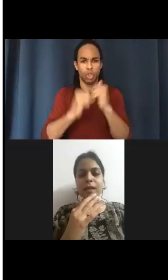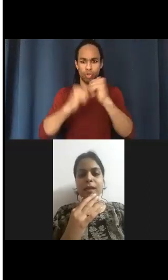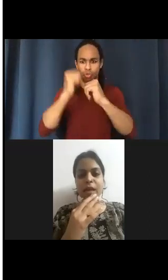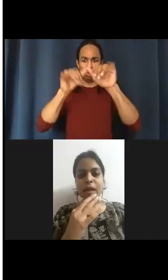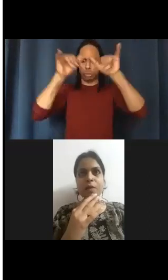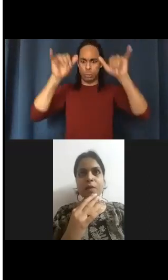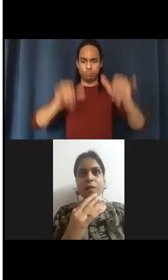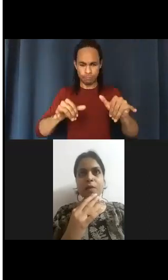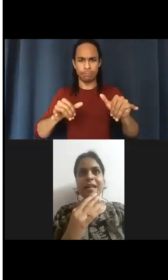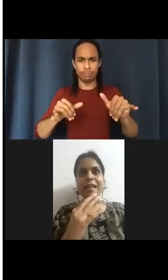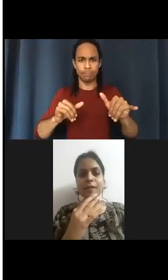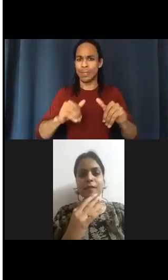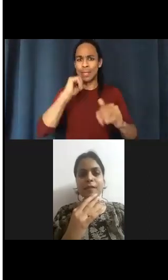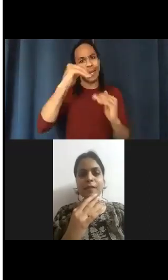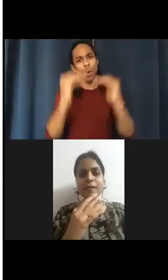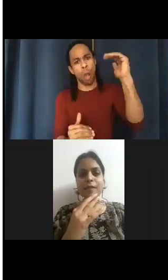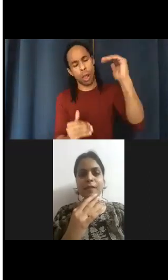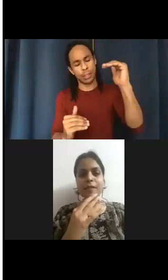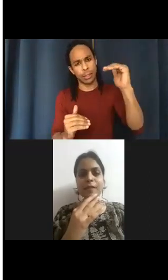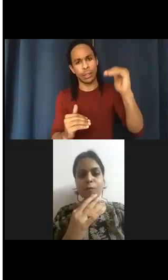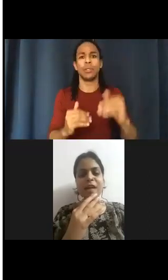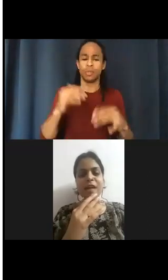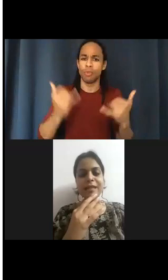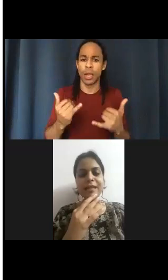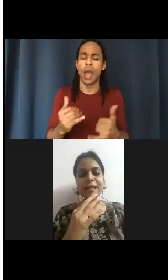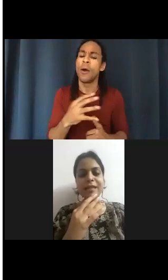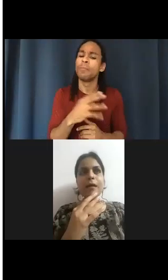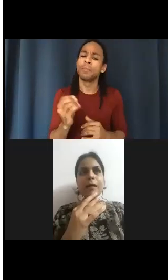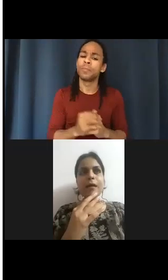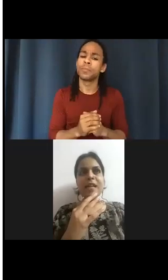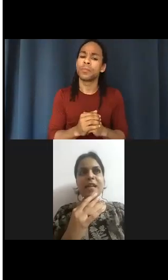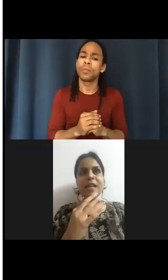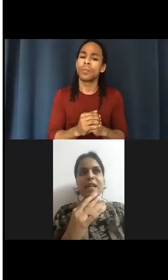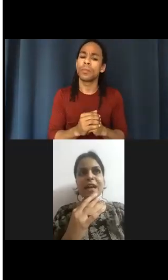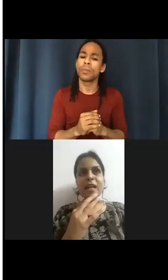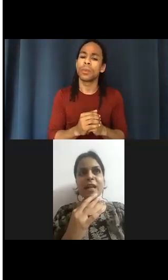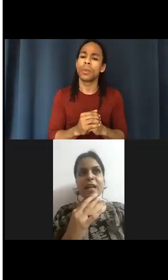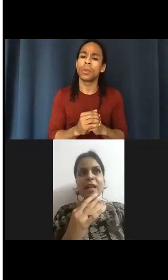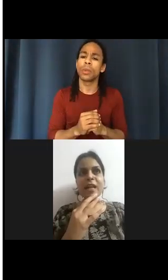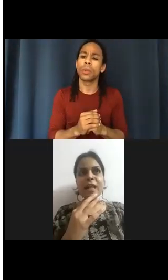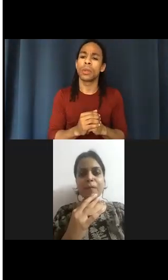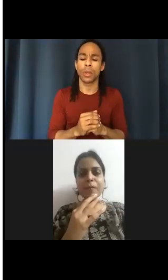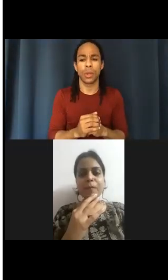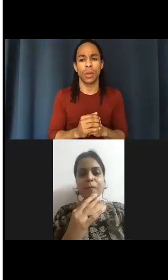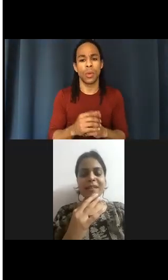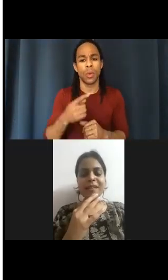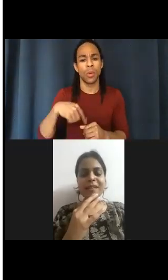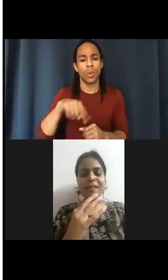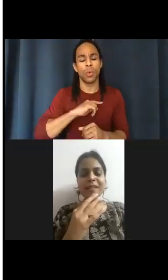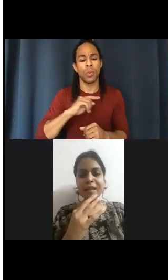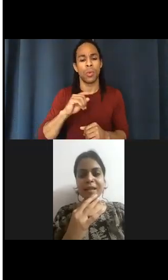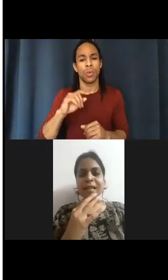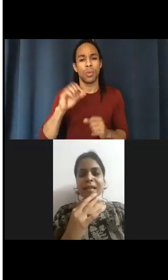which started like a health concern, and one would imagine that it will affect everyone equally, but well, it is